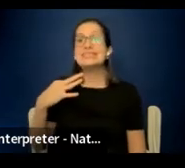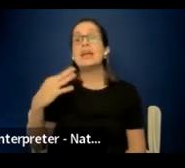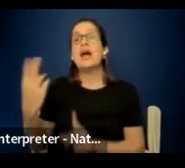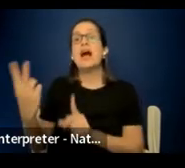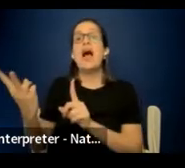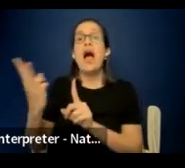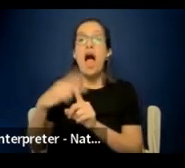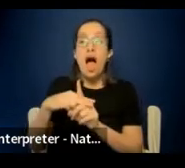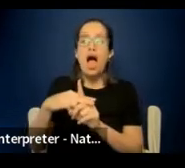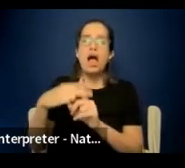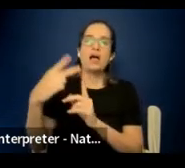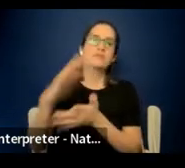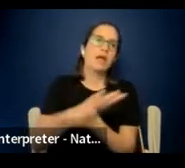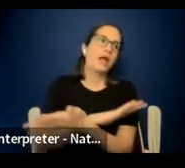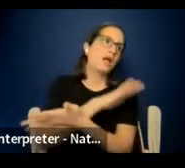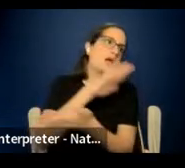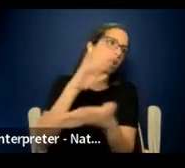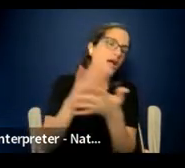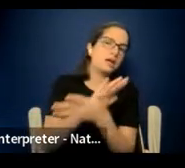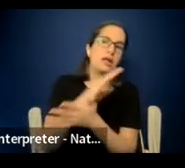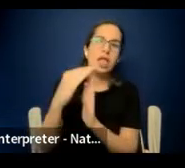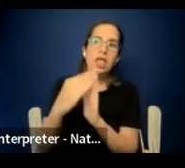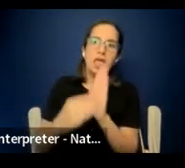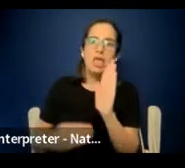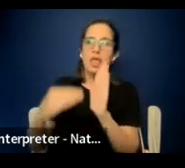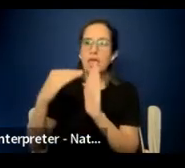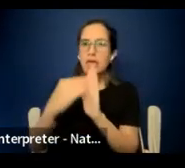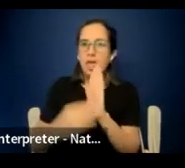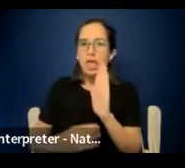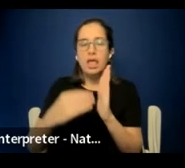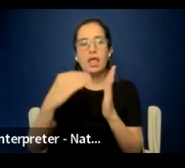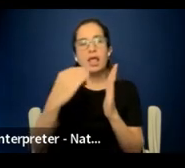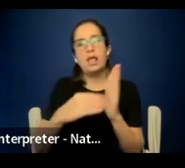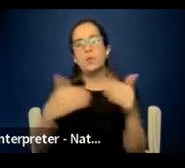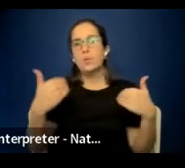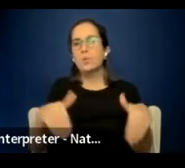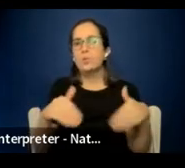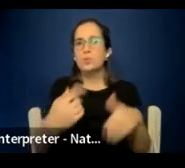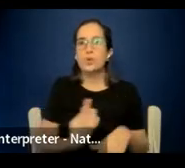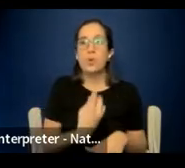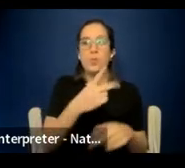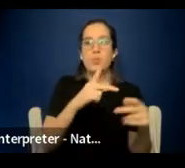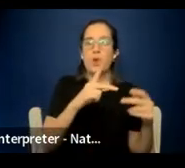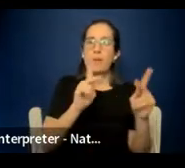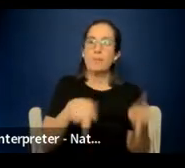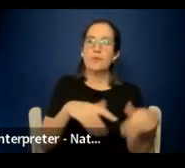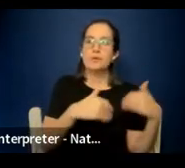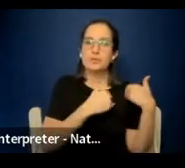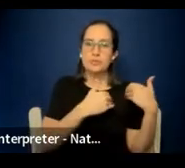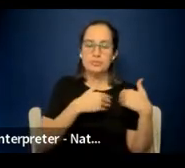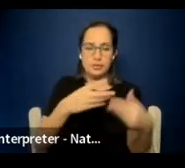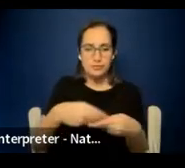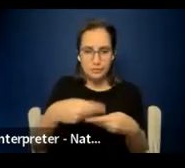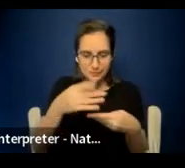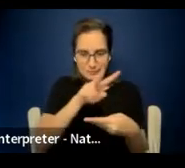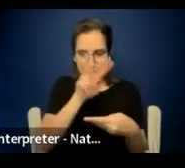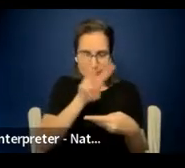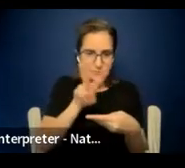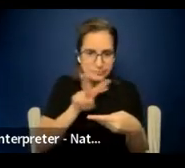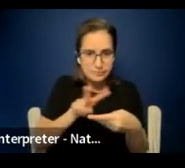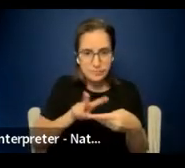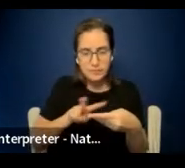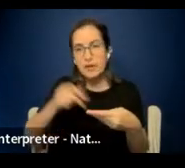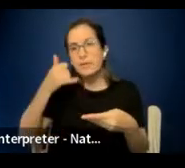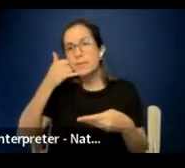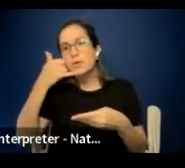ton of paper applications and call each volunteer and, you know, explain to them exactly what they'd be coming on board